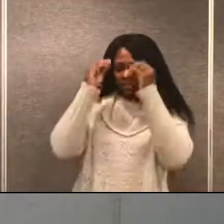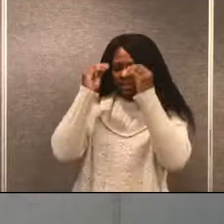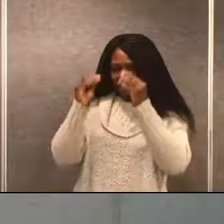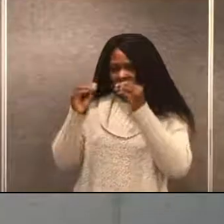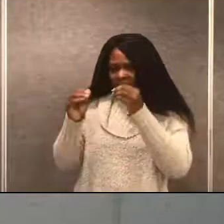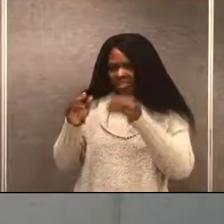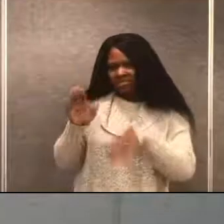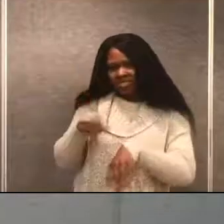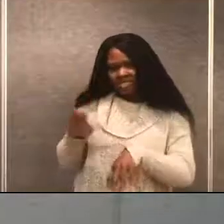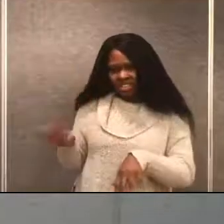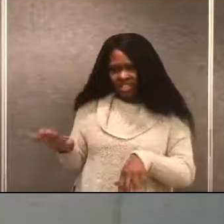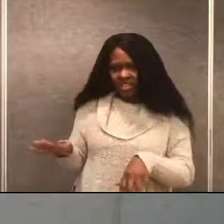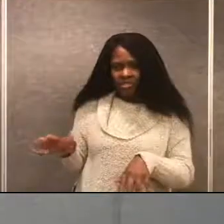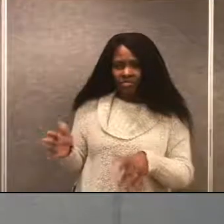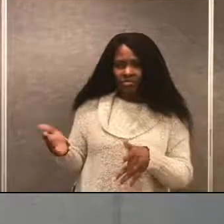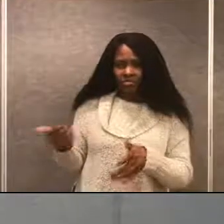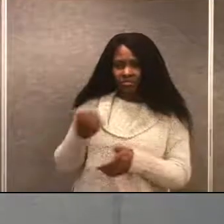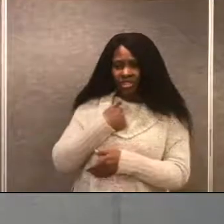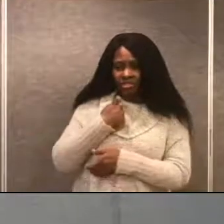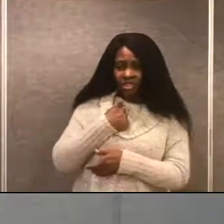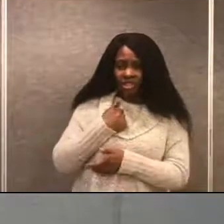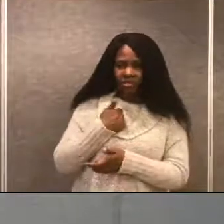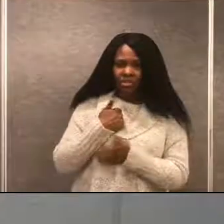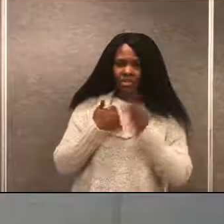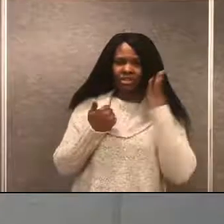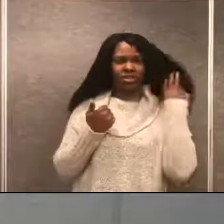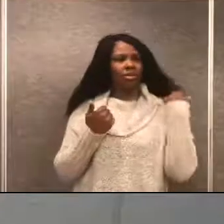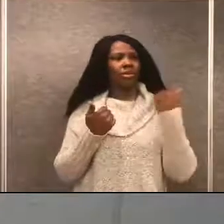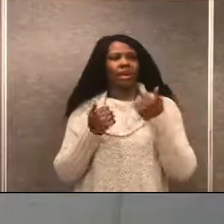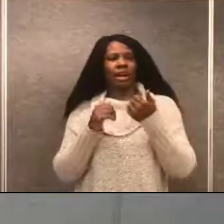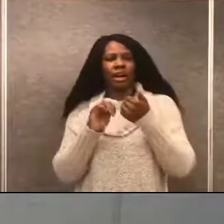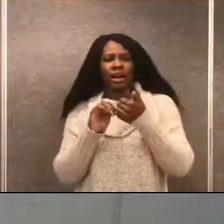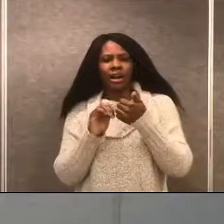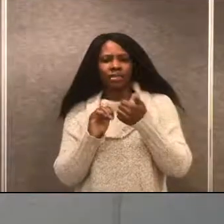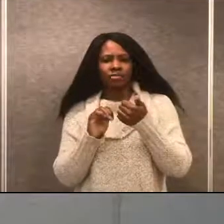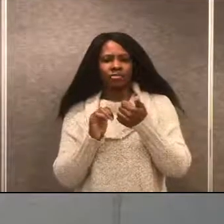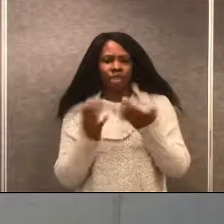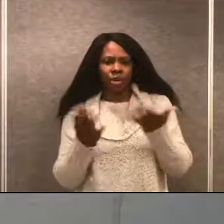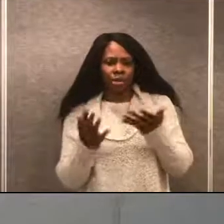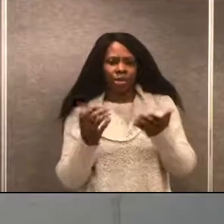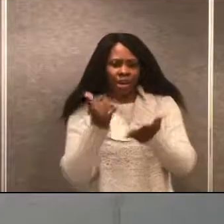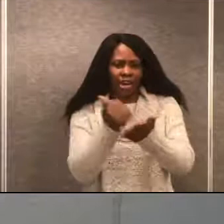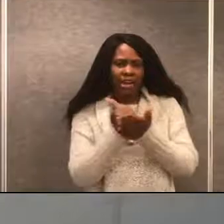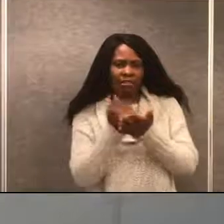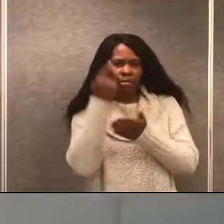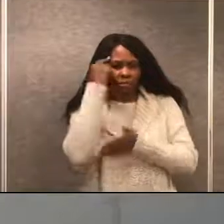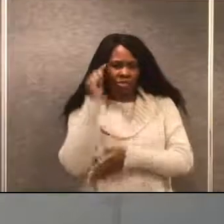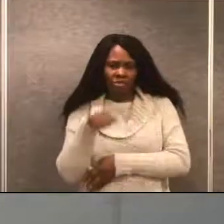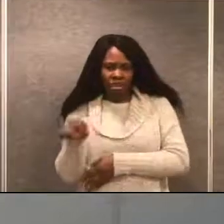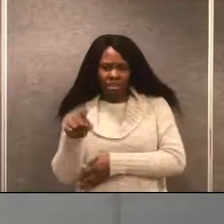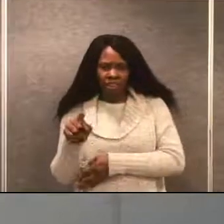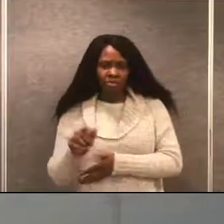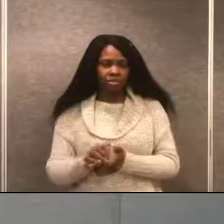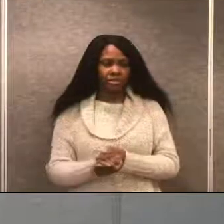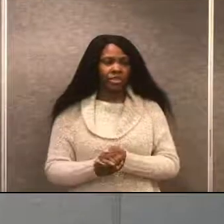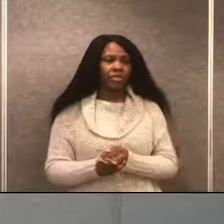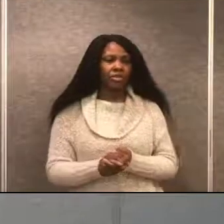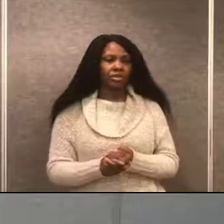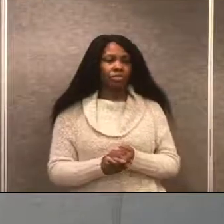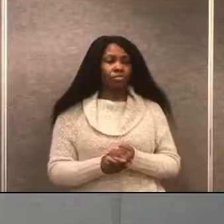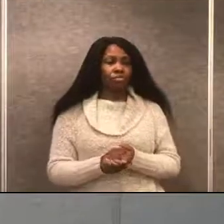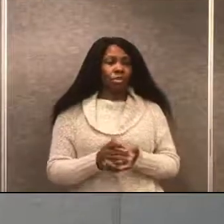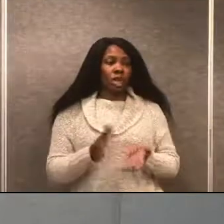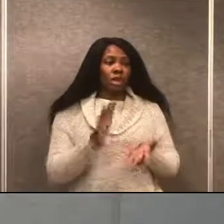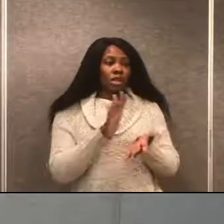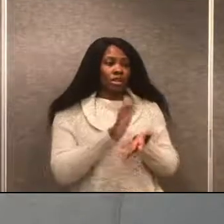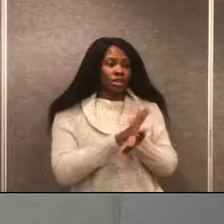they have as being both a teacher and a parent? So, and that's a great question. Yes. And a lot of times, just like we are offering services for our parents, the school district